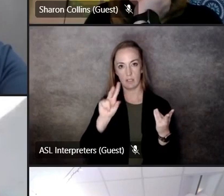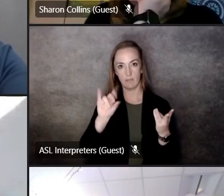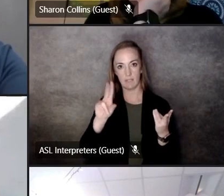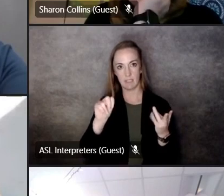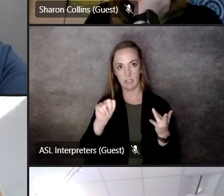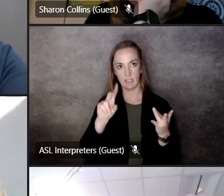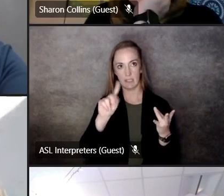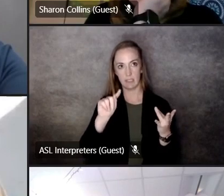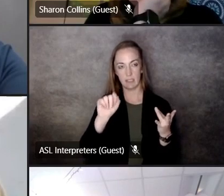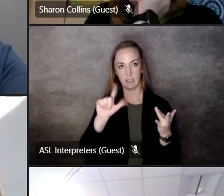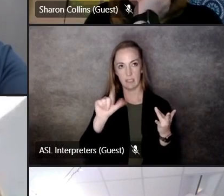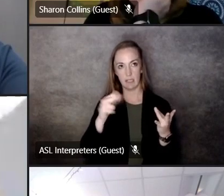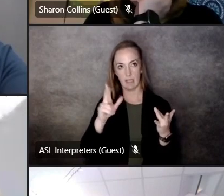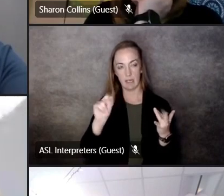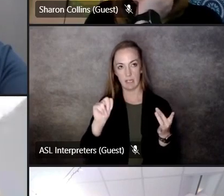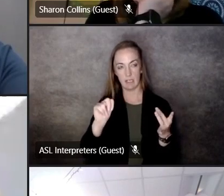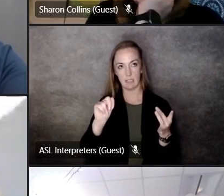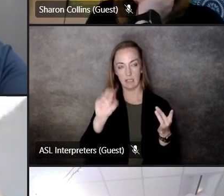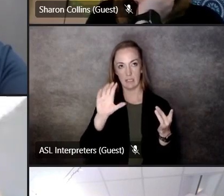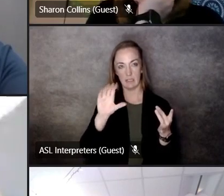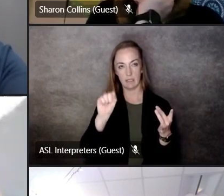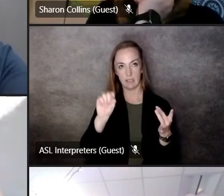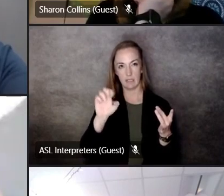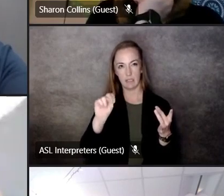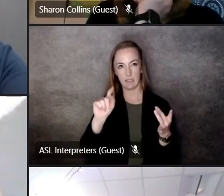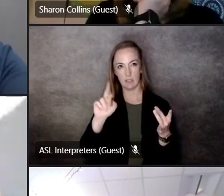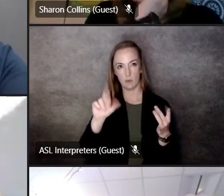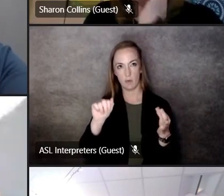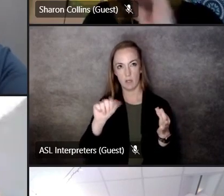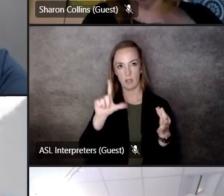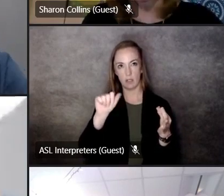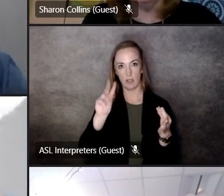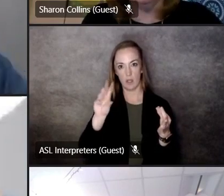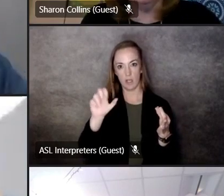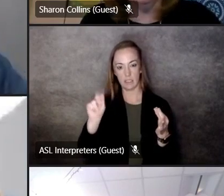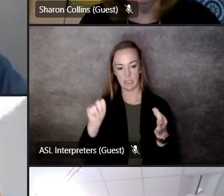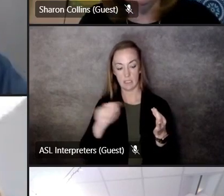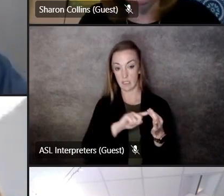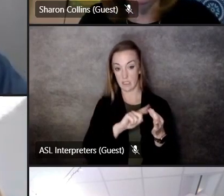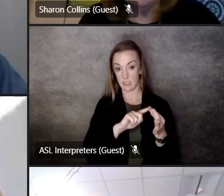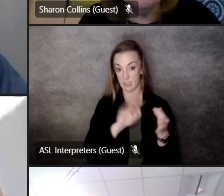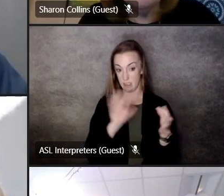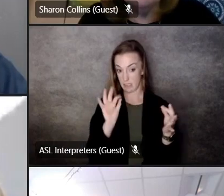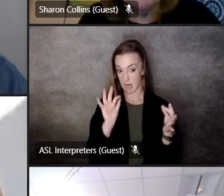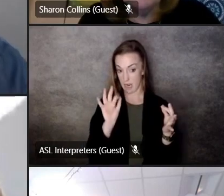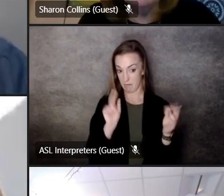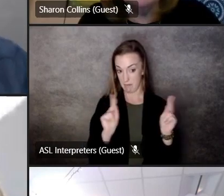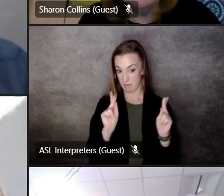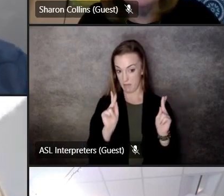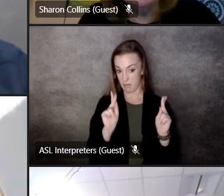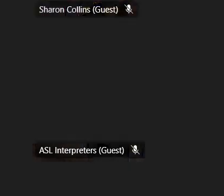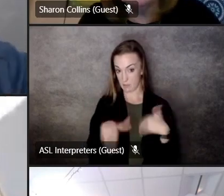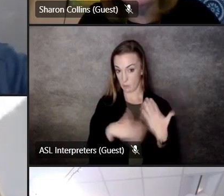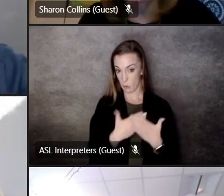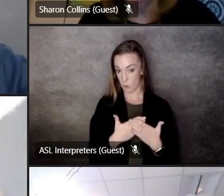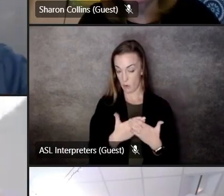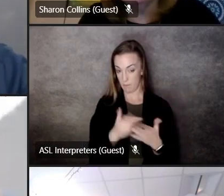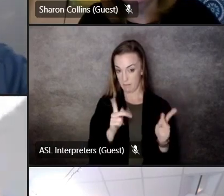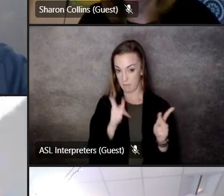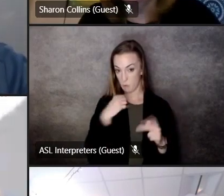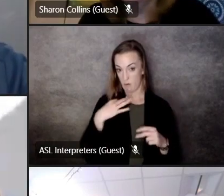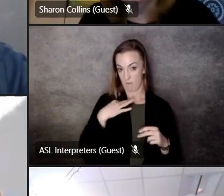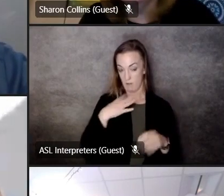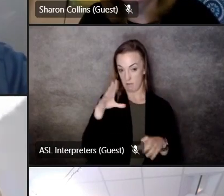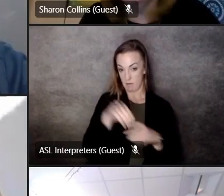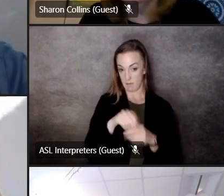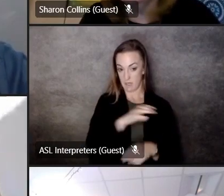Susan Sintra, and Carla Lawson. Just wanted to check and make sure that that was accurate, because I'll be submitting that to